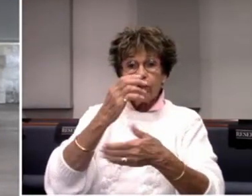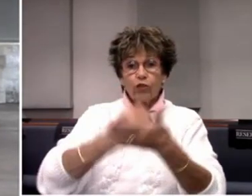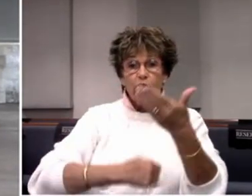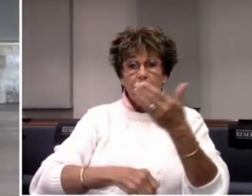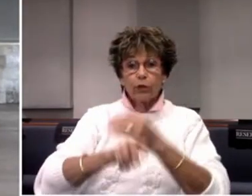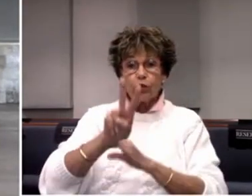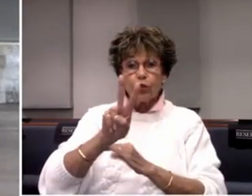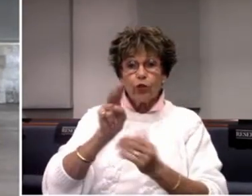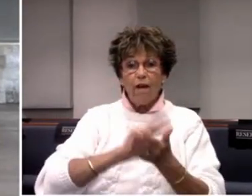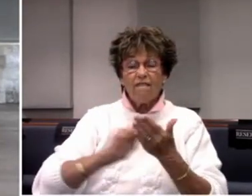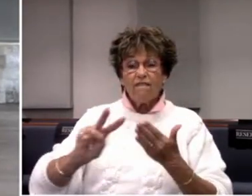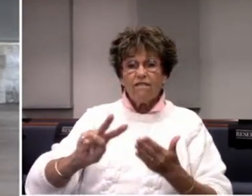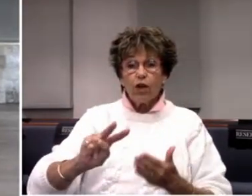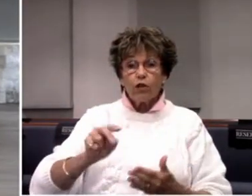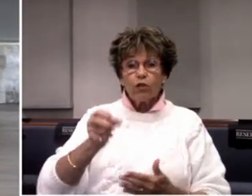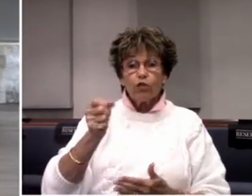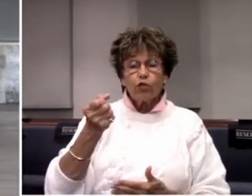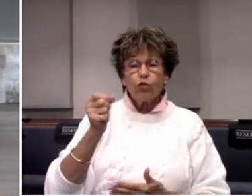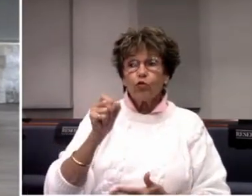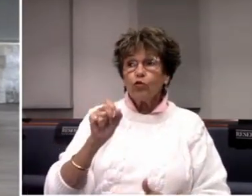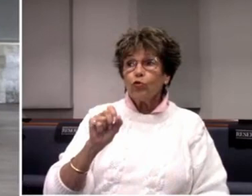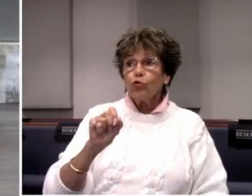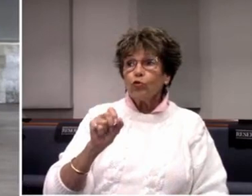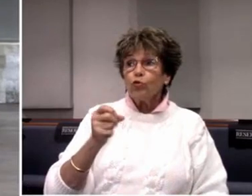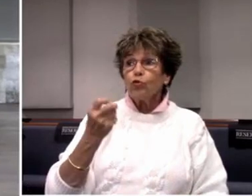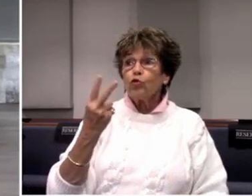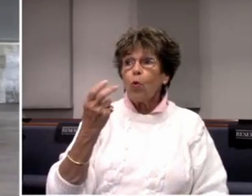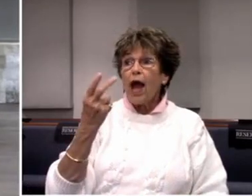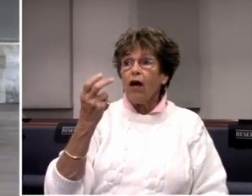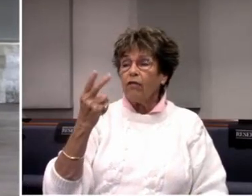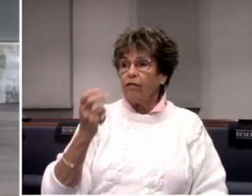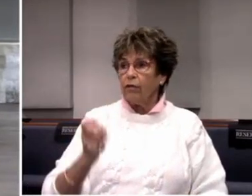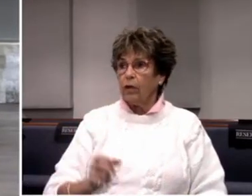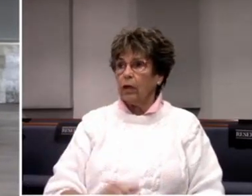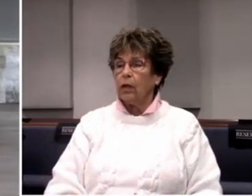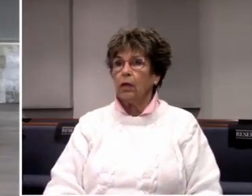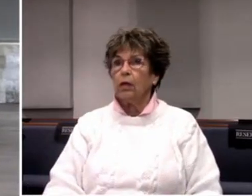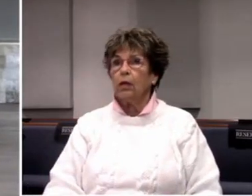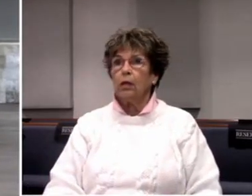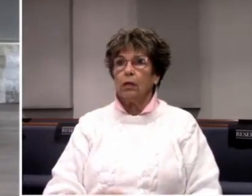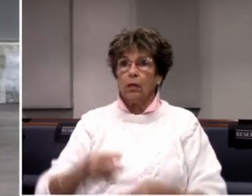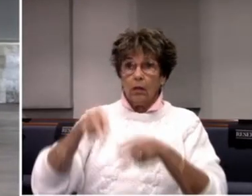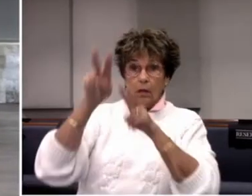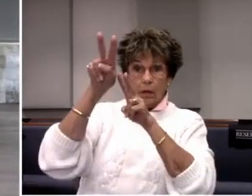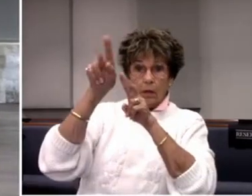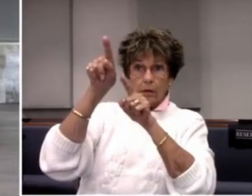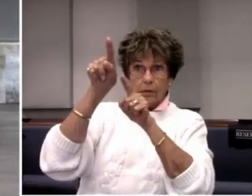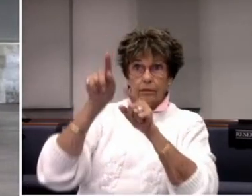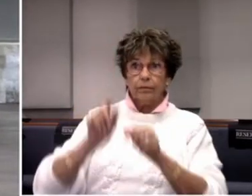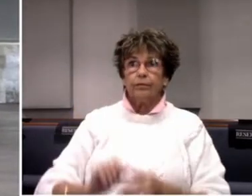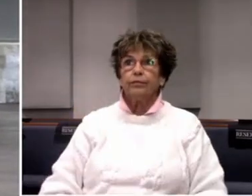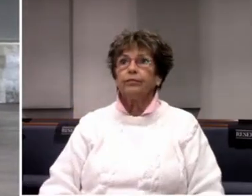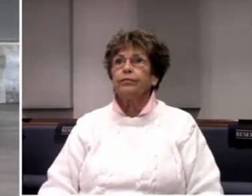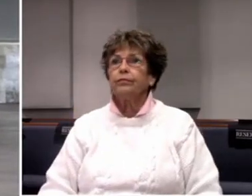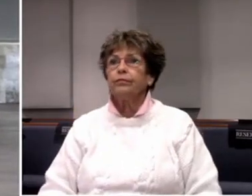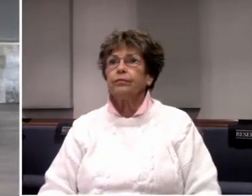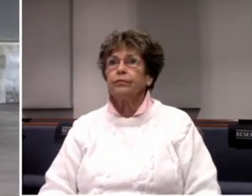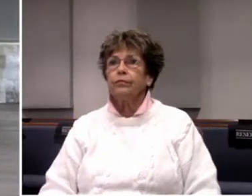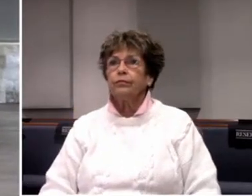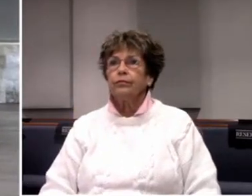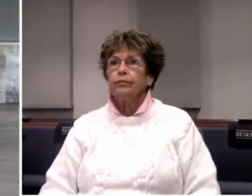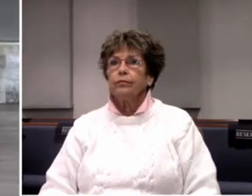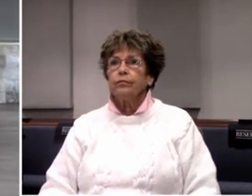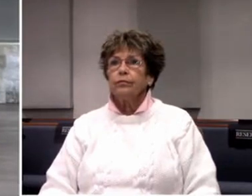12. Having your conversation honest among the Gentiles, that whereas they speak against you as evildoers, they may by your good